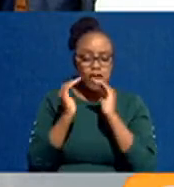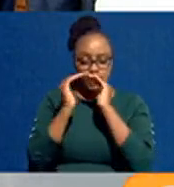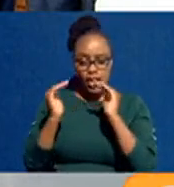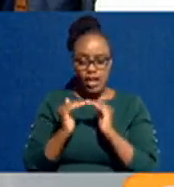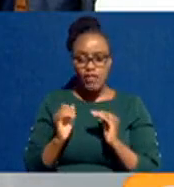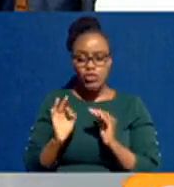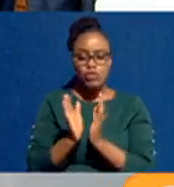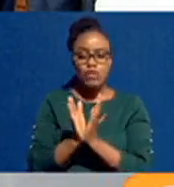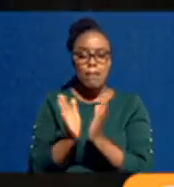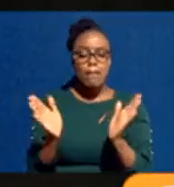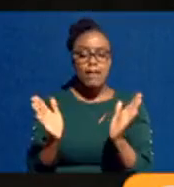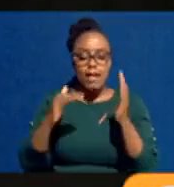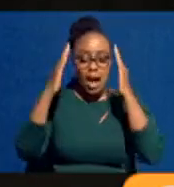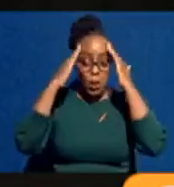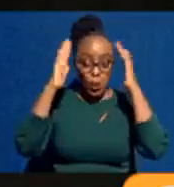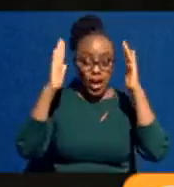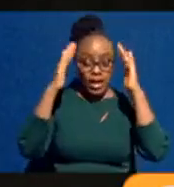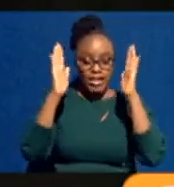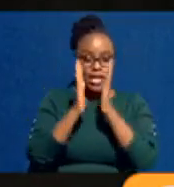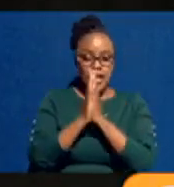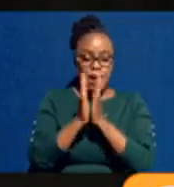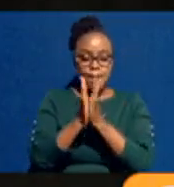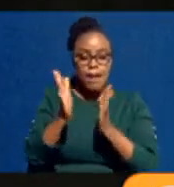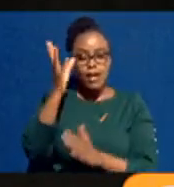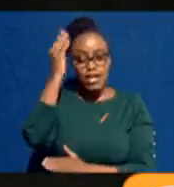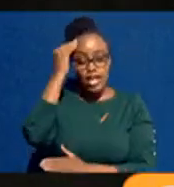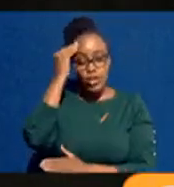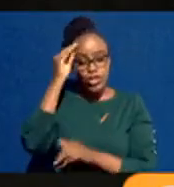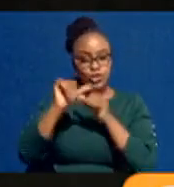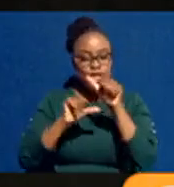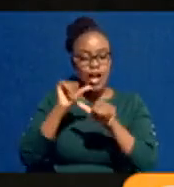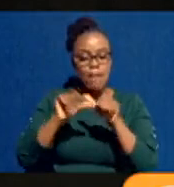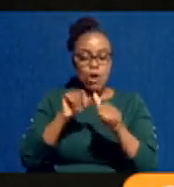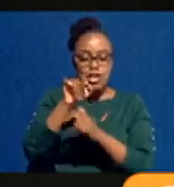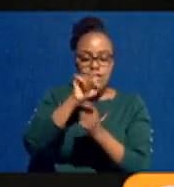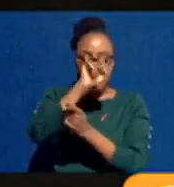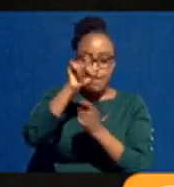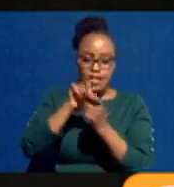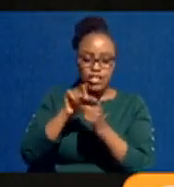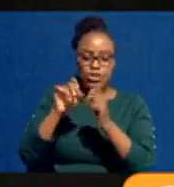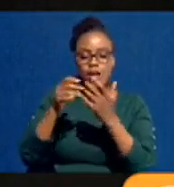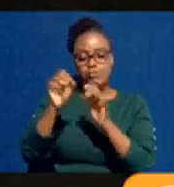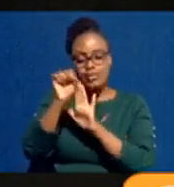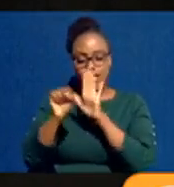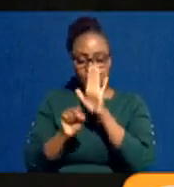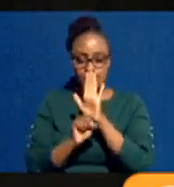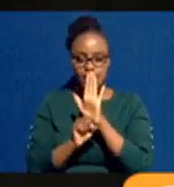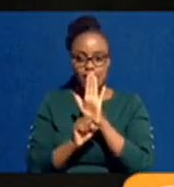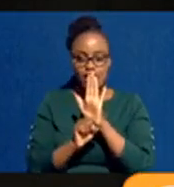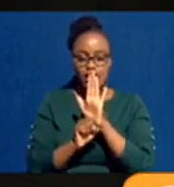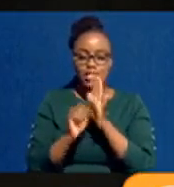of public awareness and public education on this particular subject